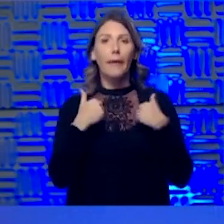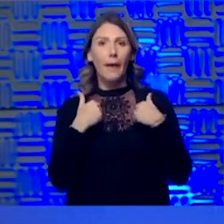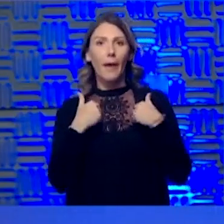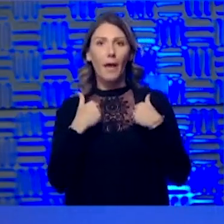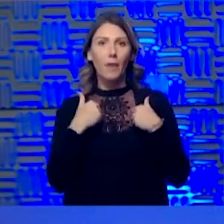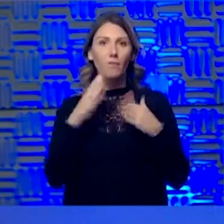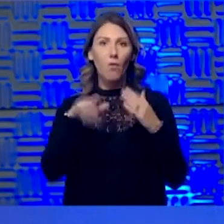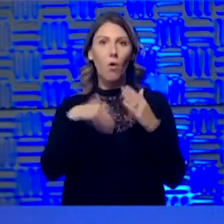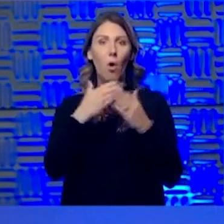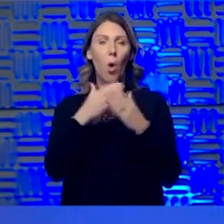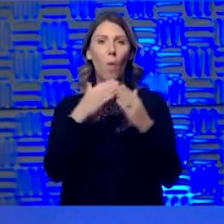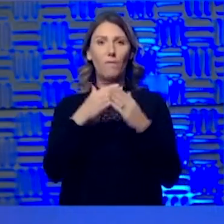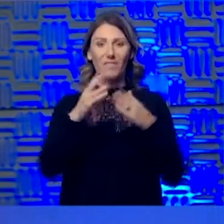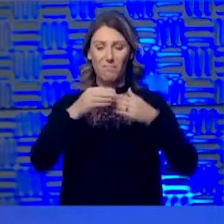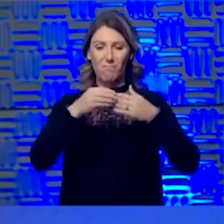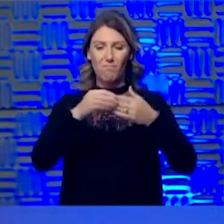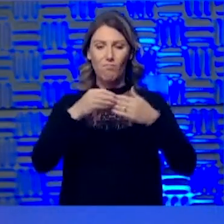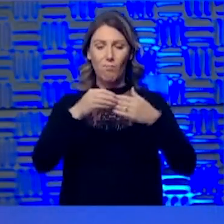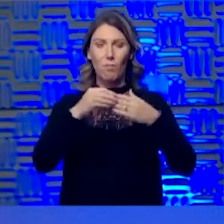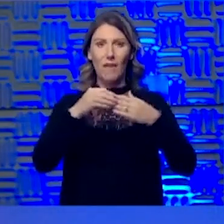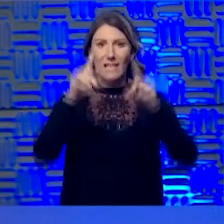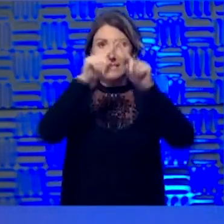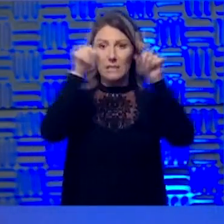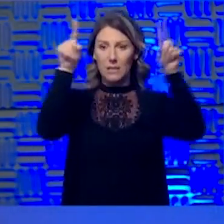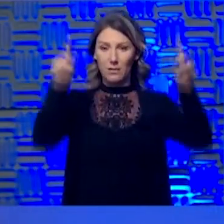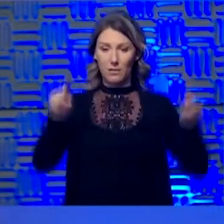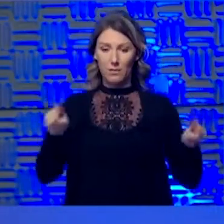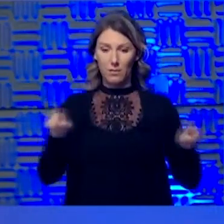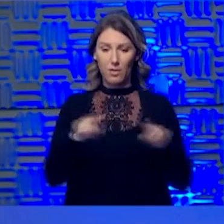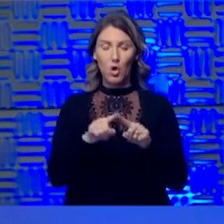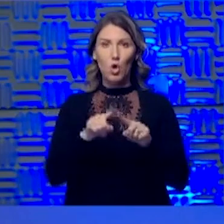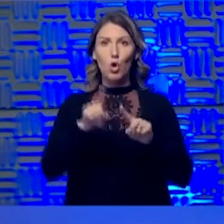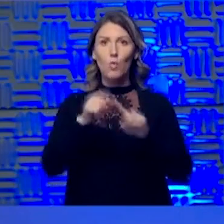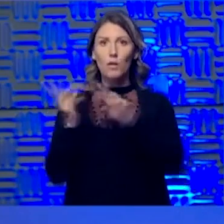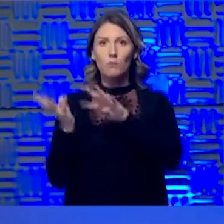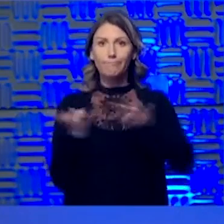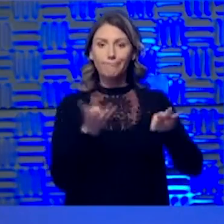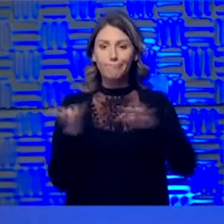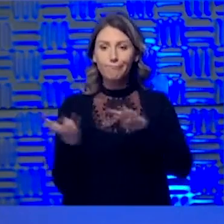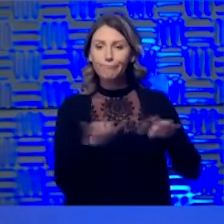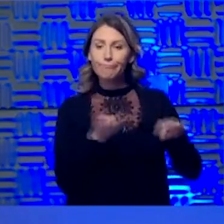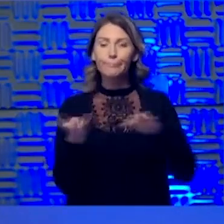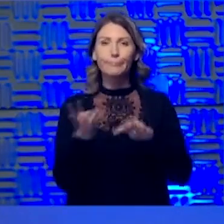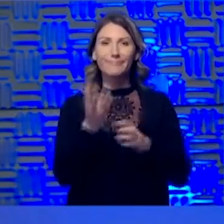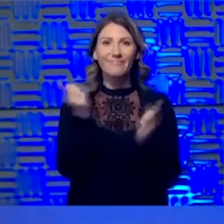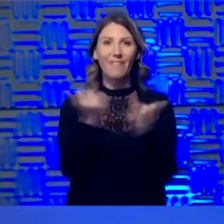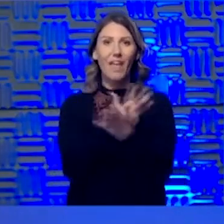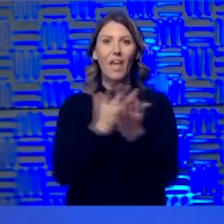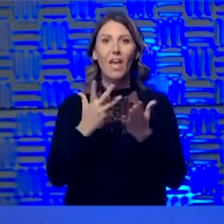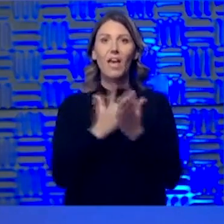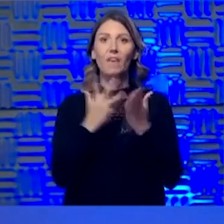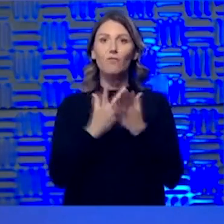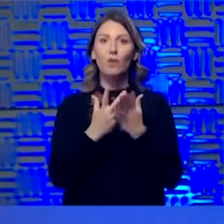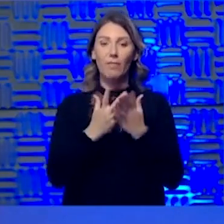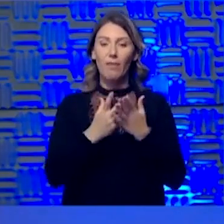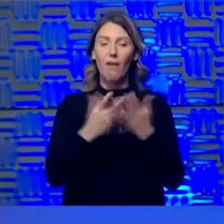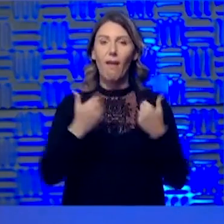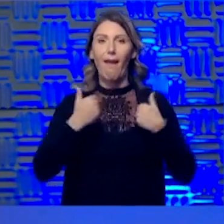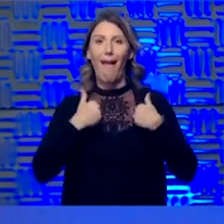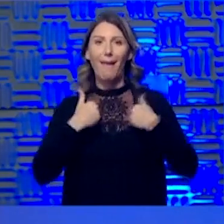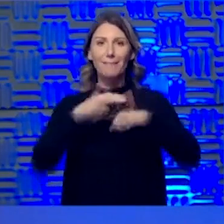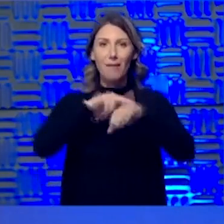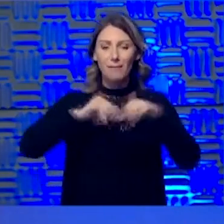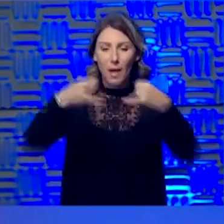up, the plastic guards at the checkout. They also have everything marked off of being 6 feet apart when standing in line, and